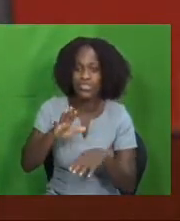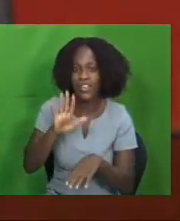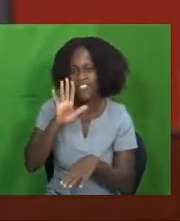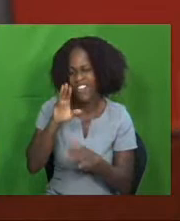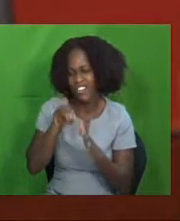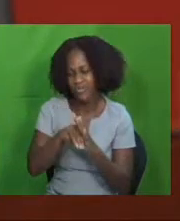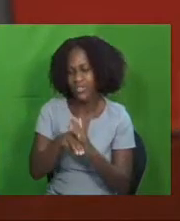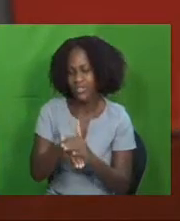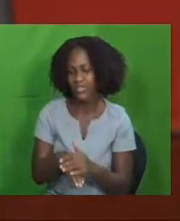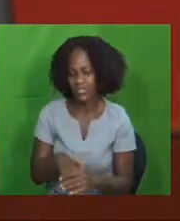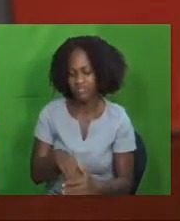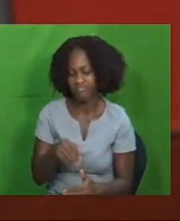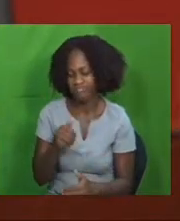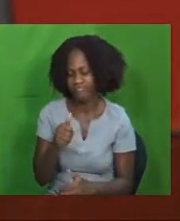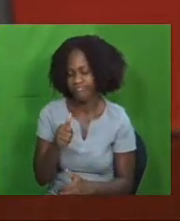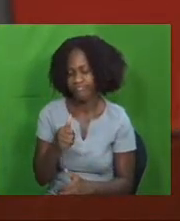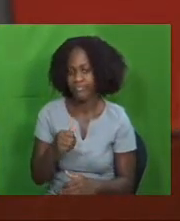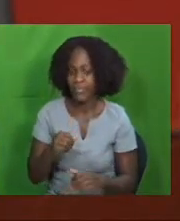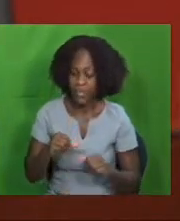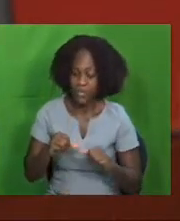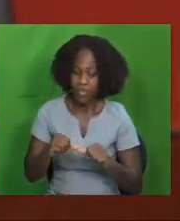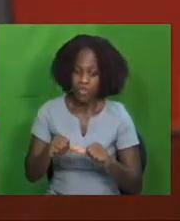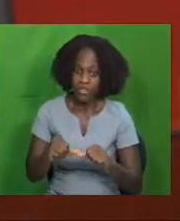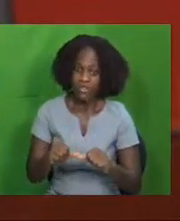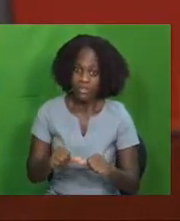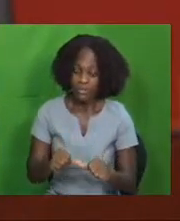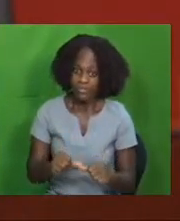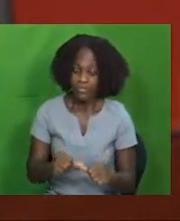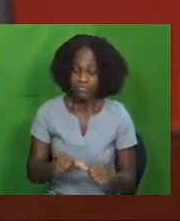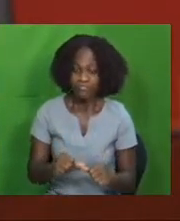minutes. And so we move to the next person,